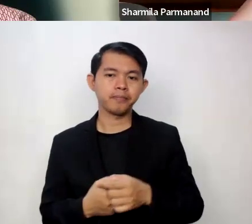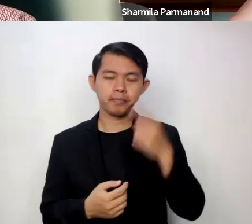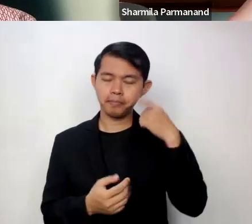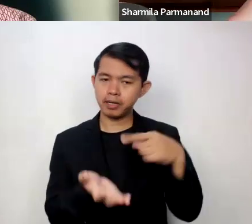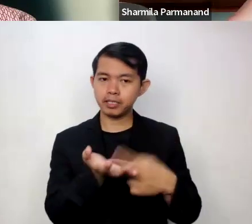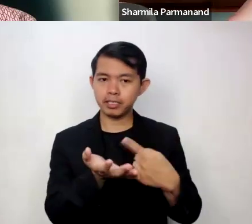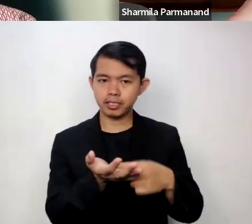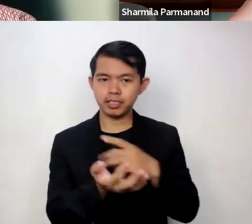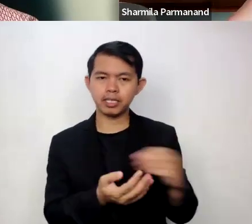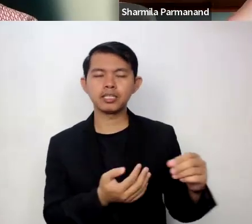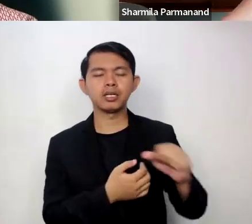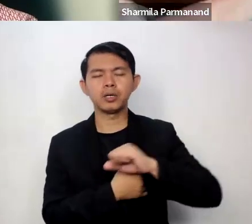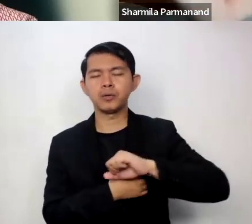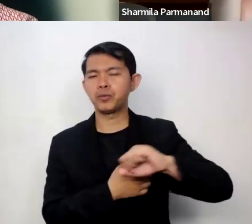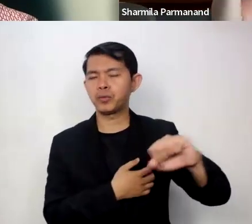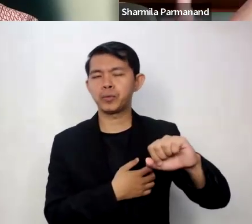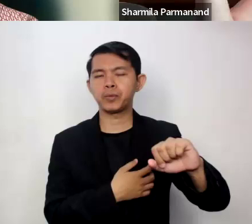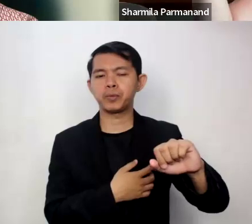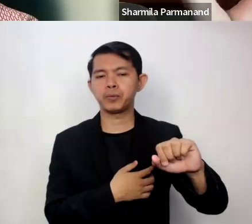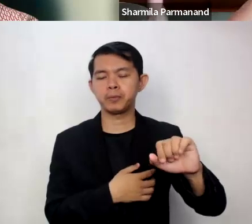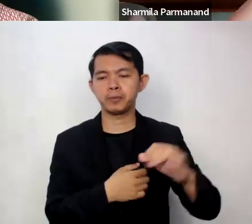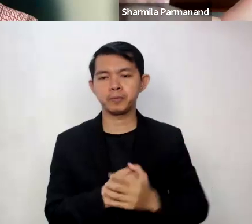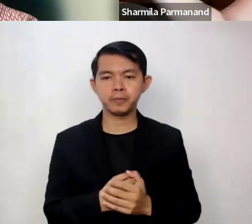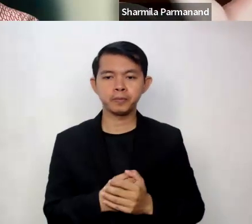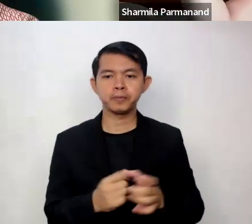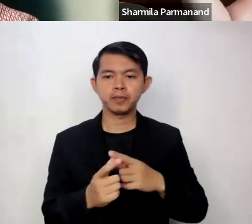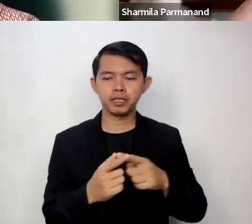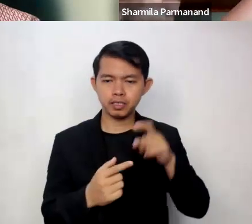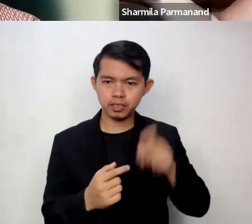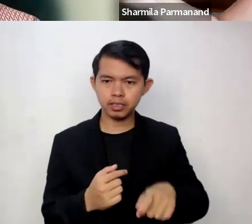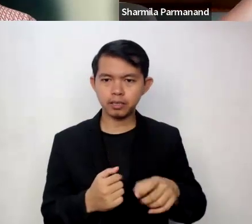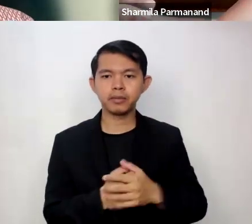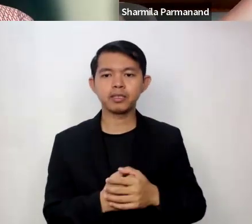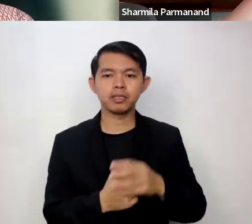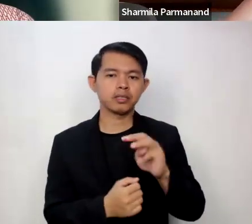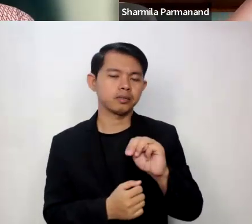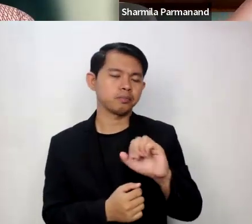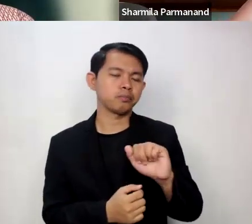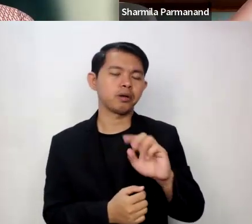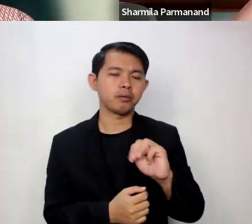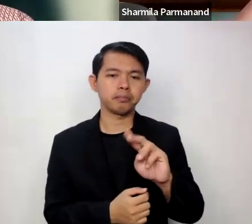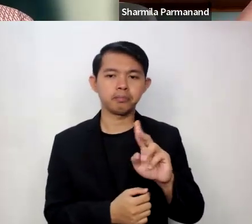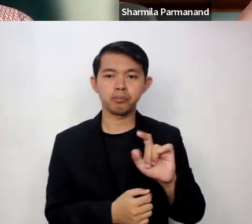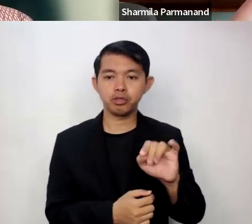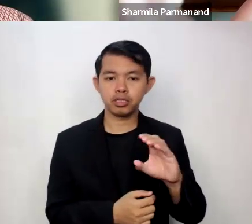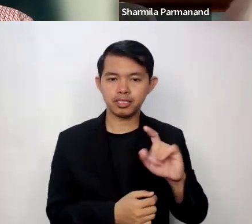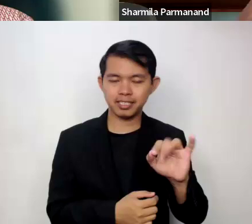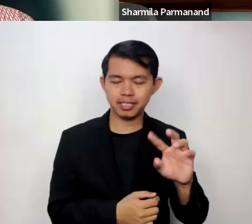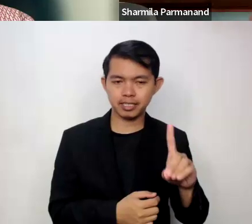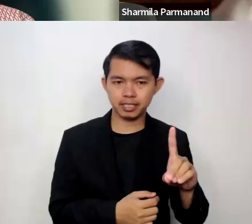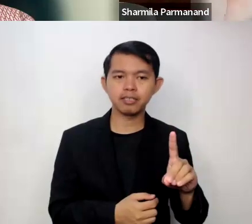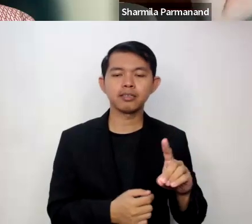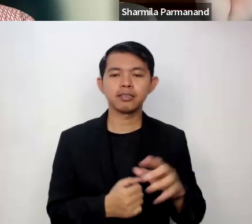of simplification. So to insist on a multi-sided, multi-directional critique, diba, na there are